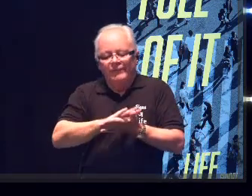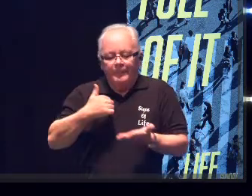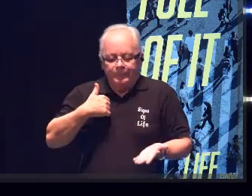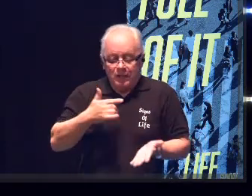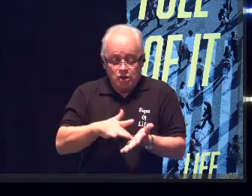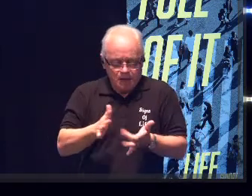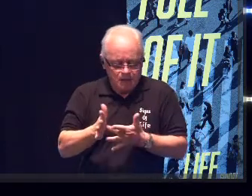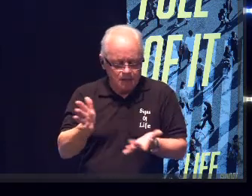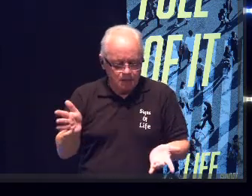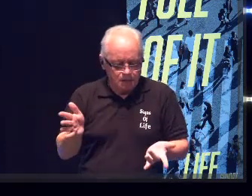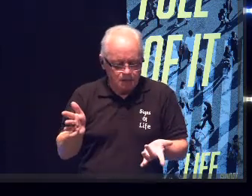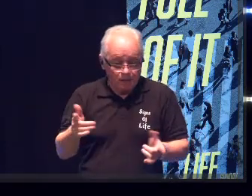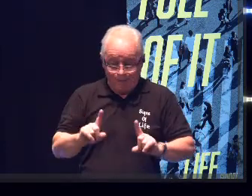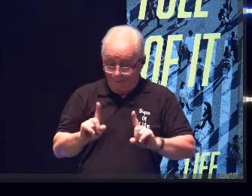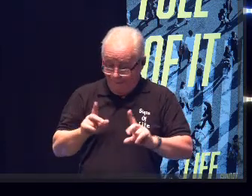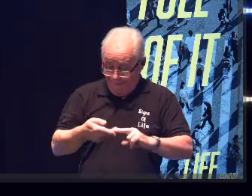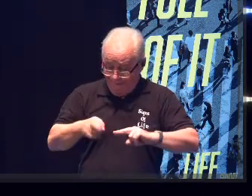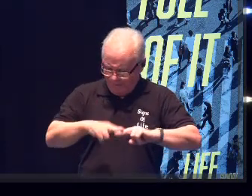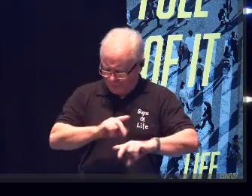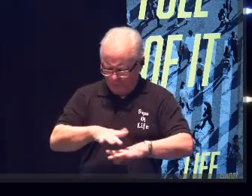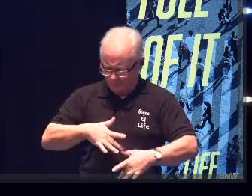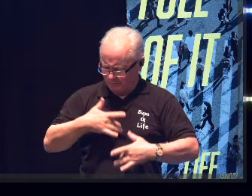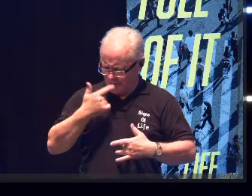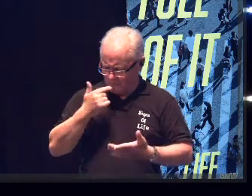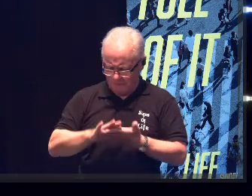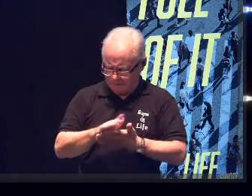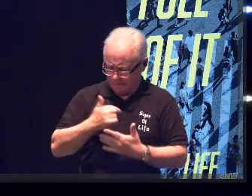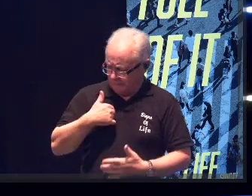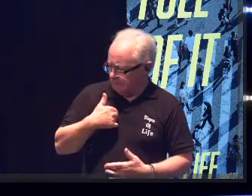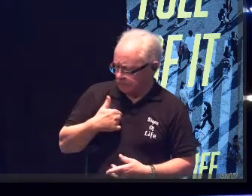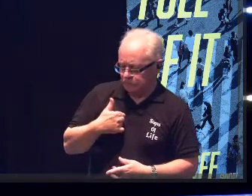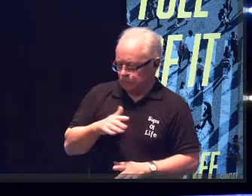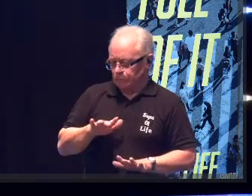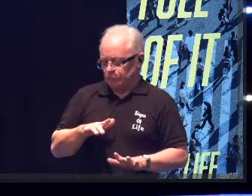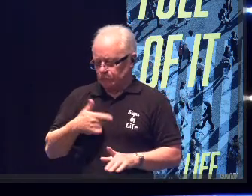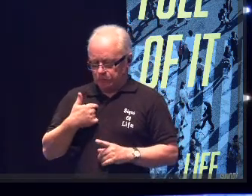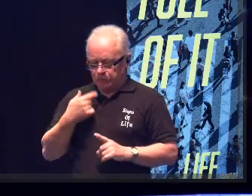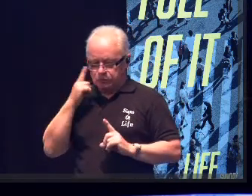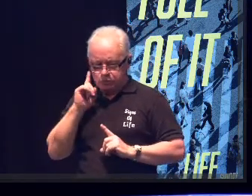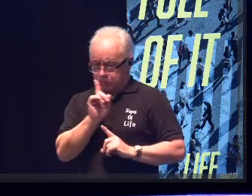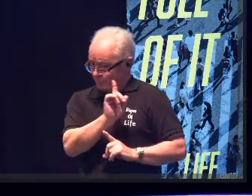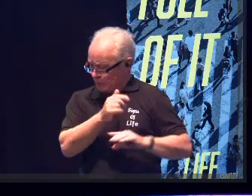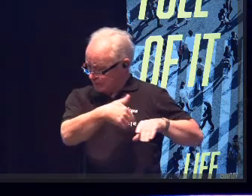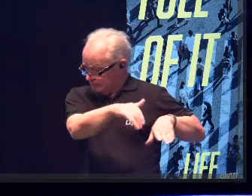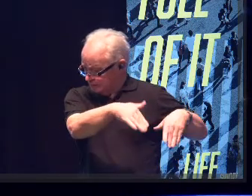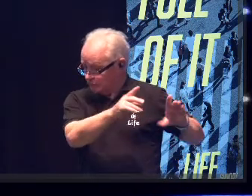If we don't feel very much forgiven, we avoid truth.